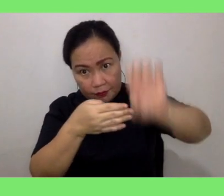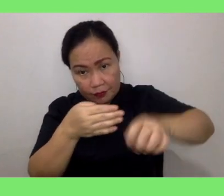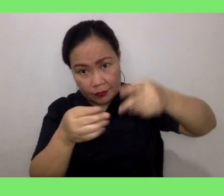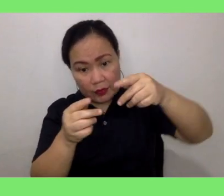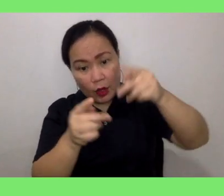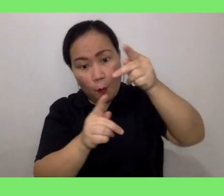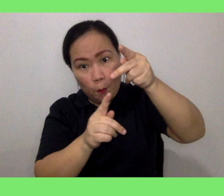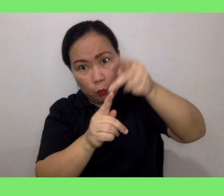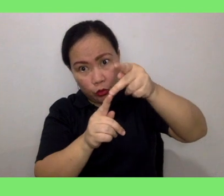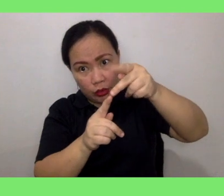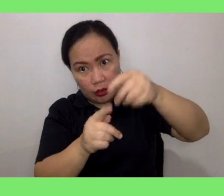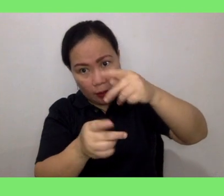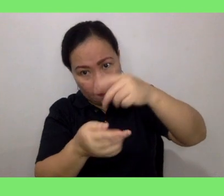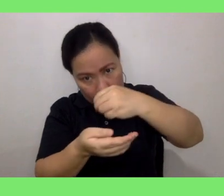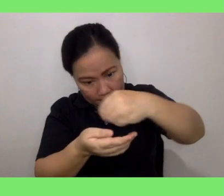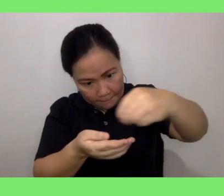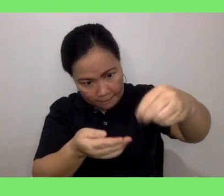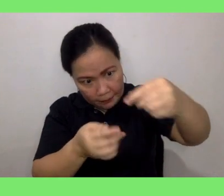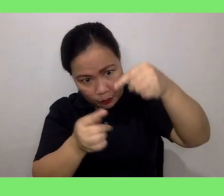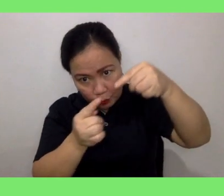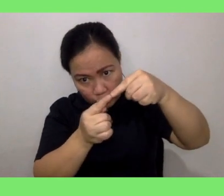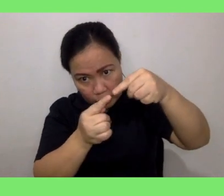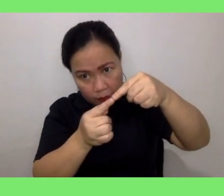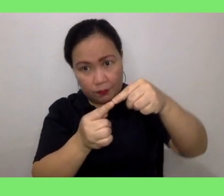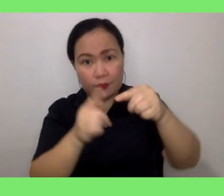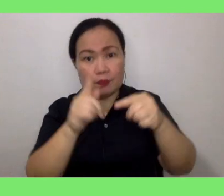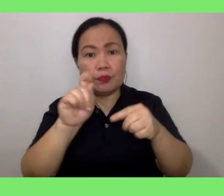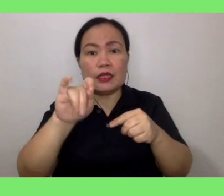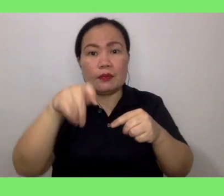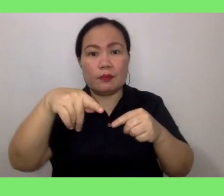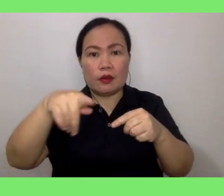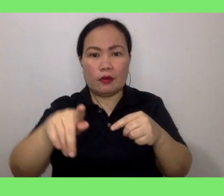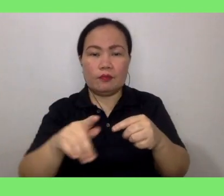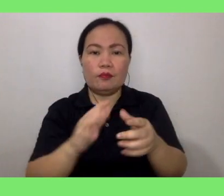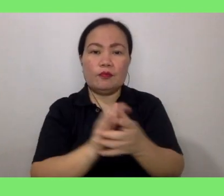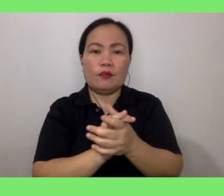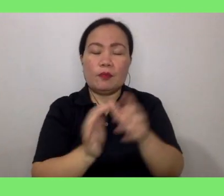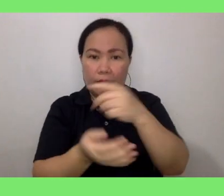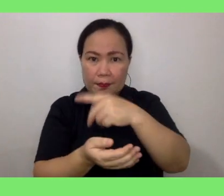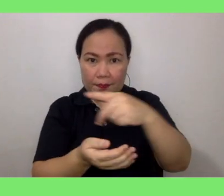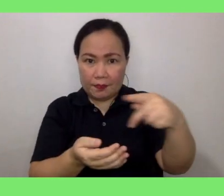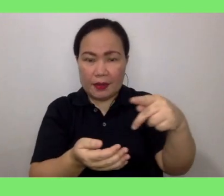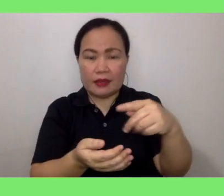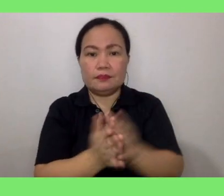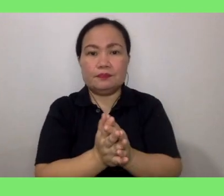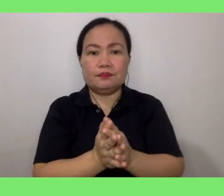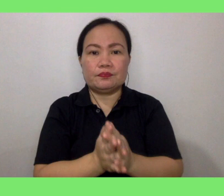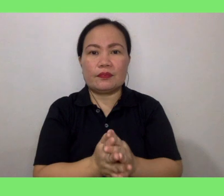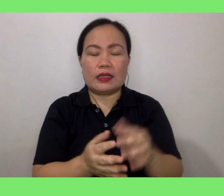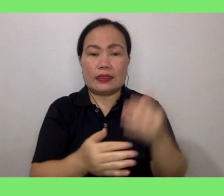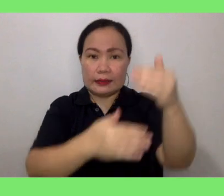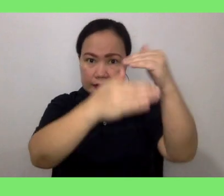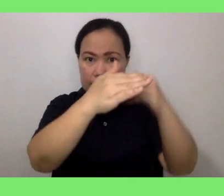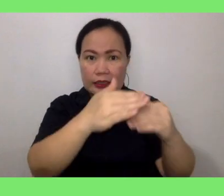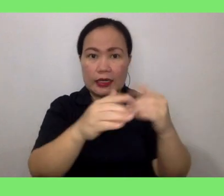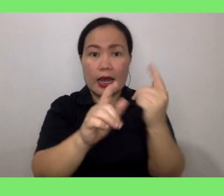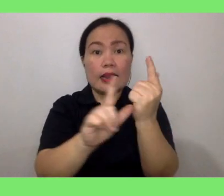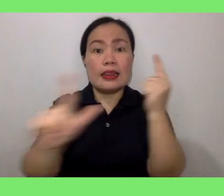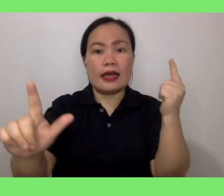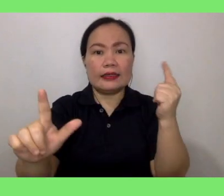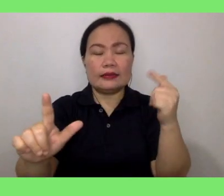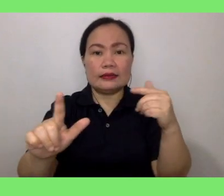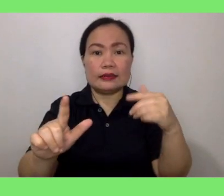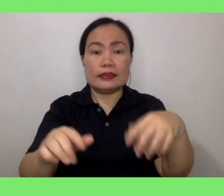representation of a point. Now, let's proceed to line. So pag sinabi nating line, it is a straight